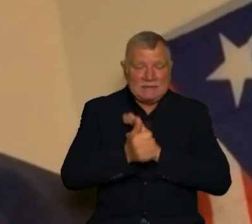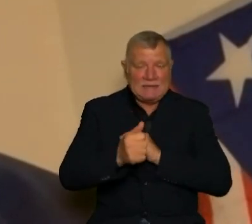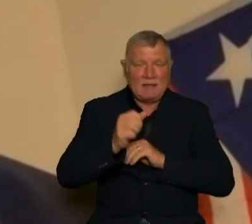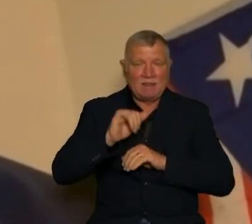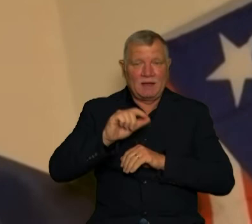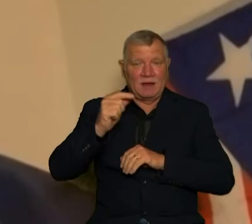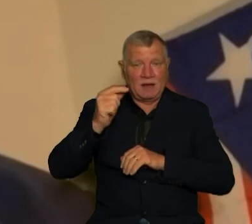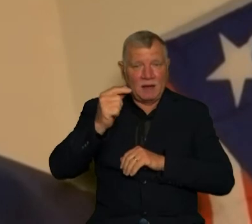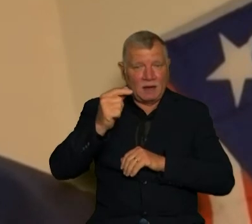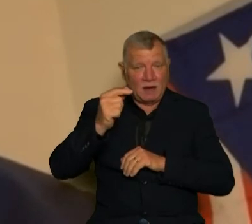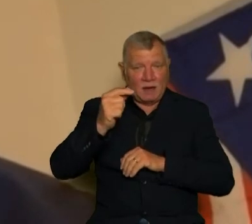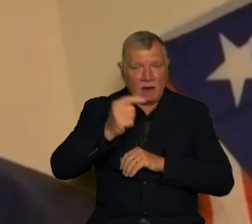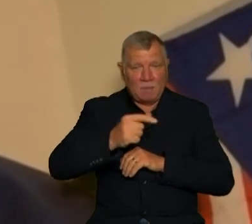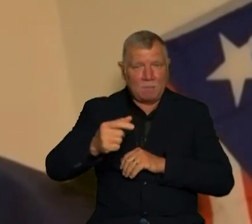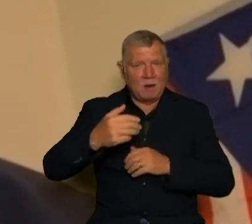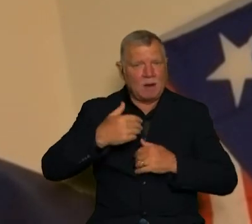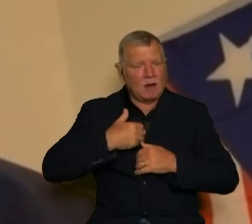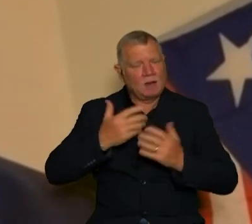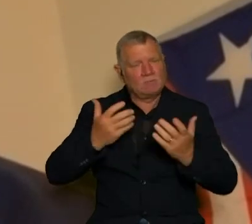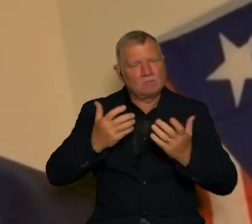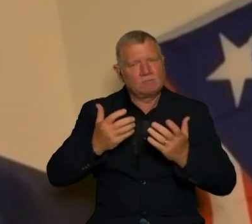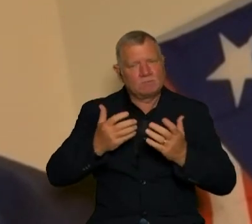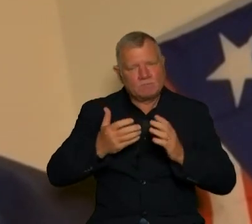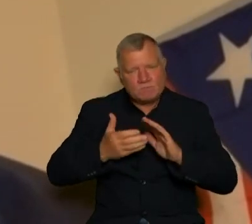the government is operating in a rational way,